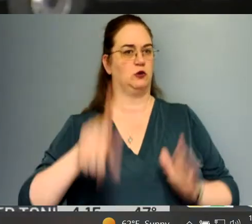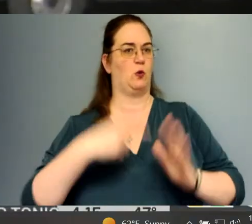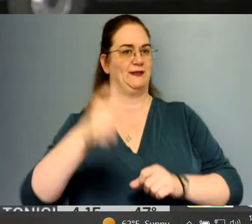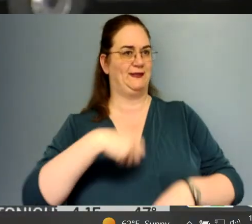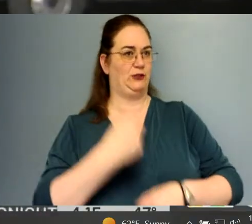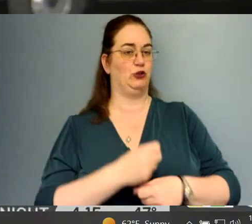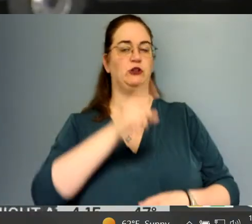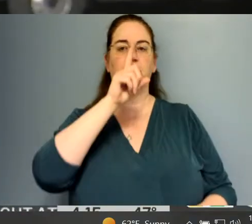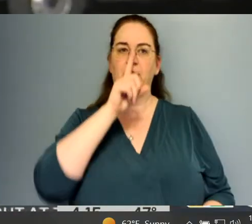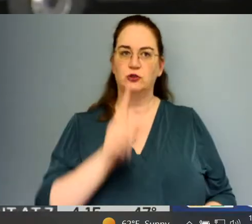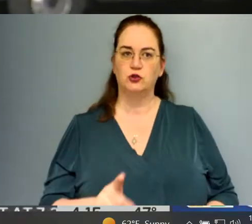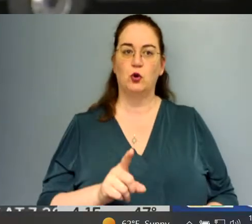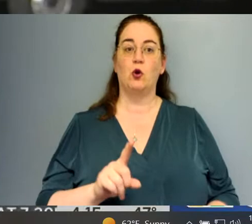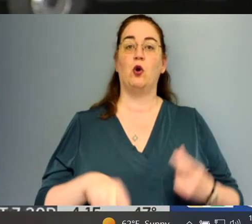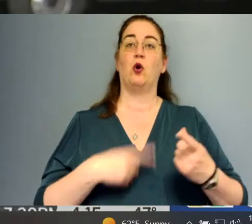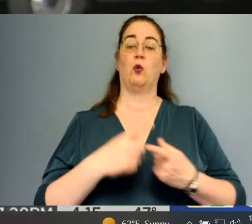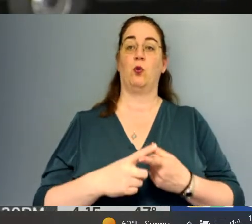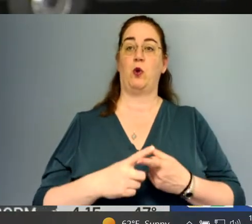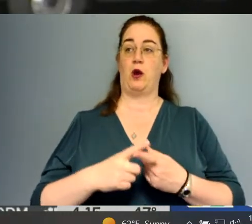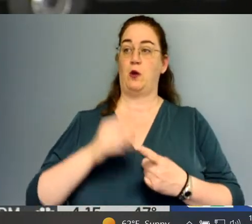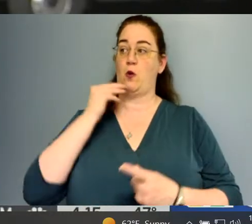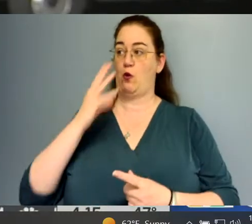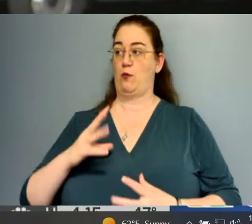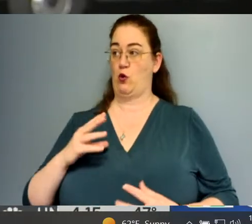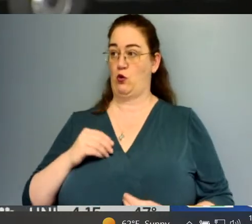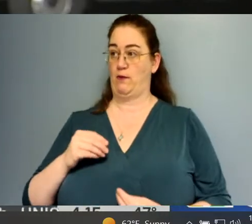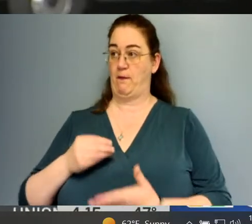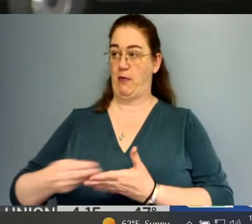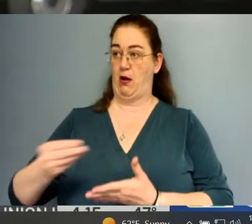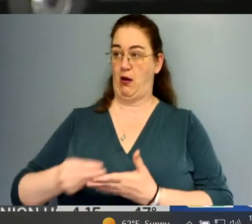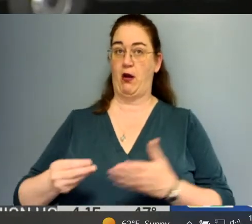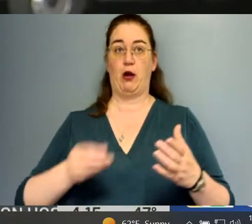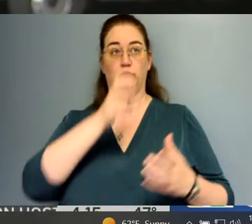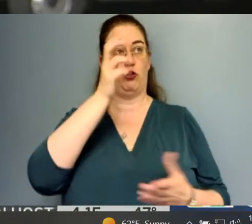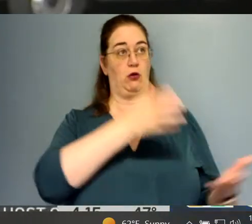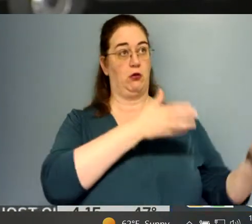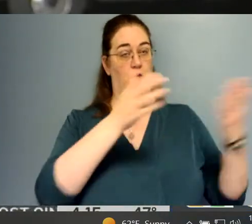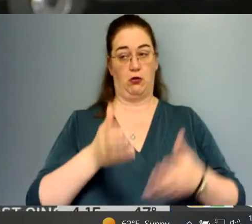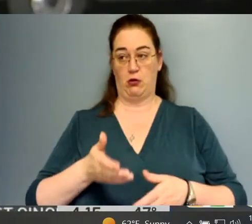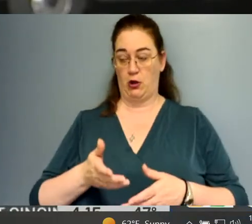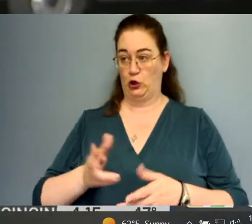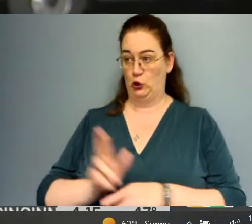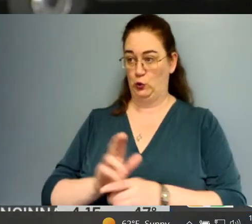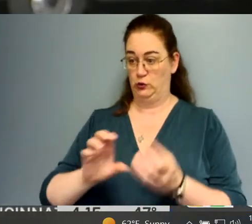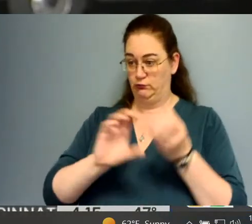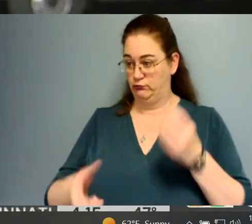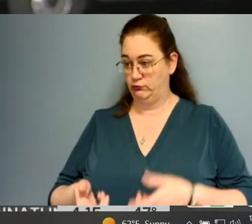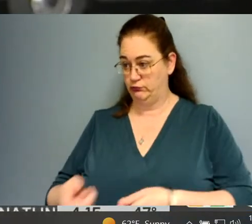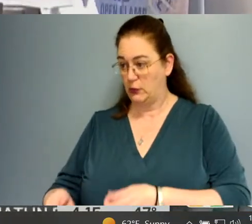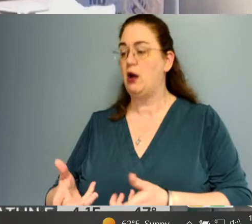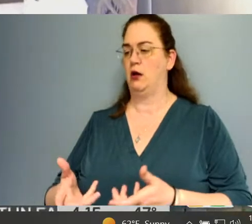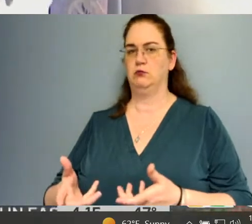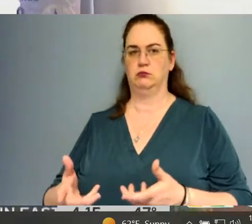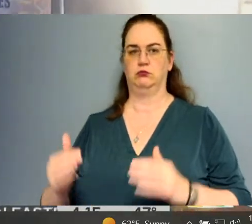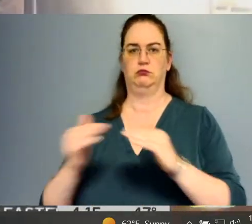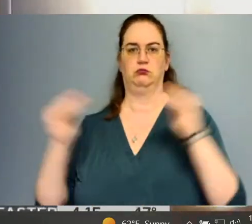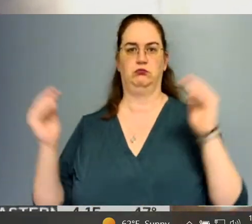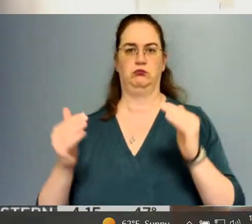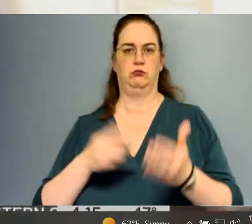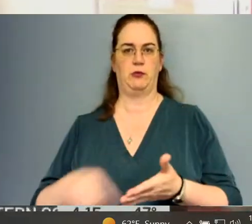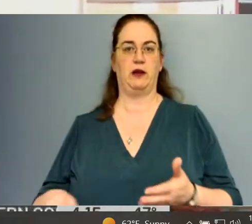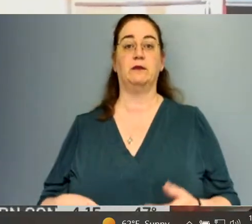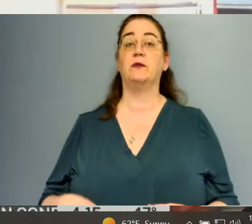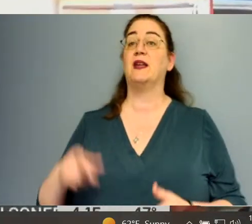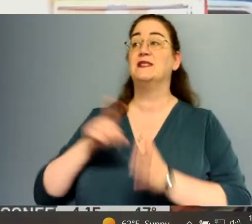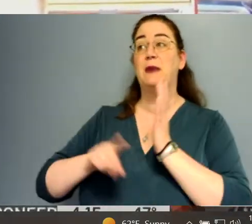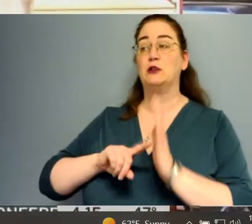to ensure when homeowners are purchasing home heating oil that they're getting what they pay for. Inspections don't just